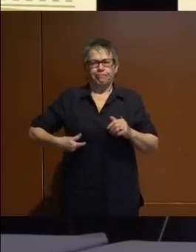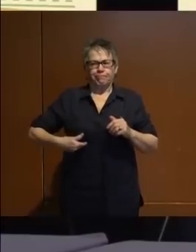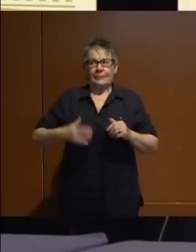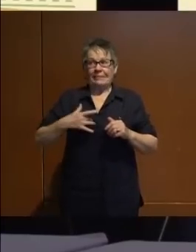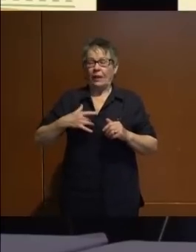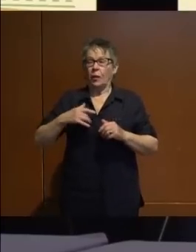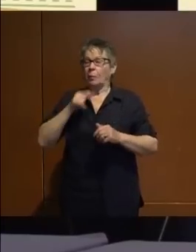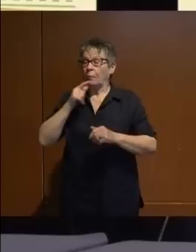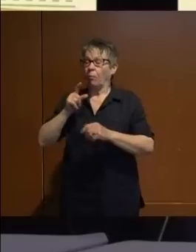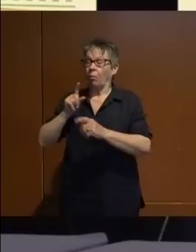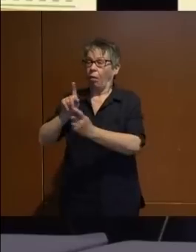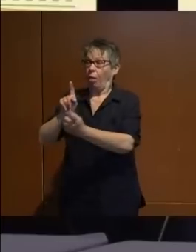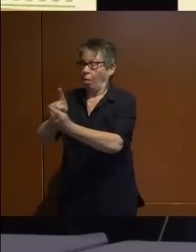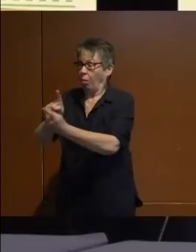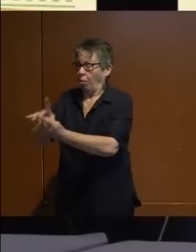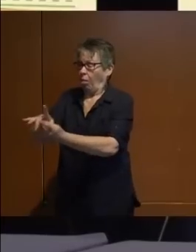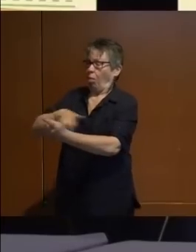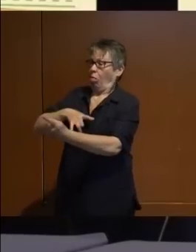initiated.